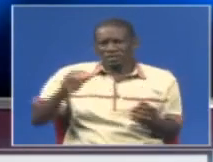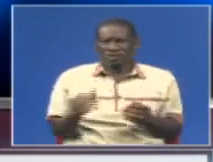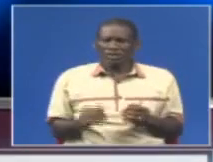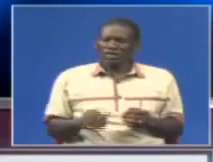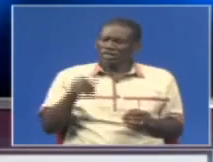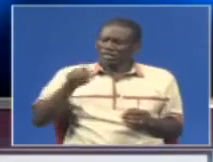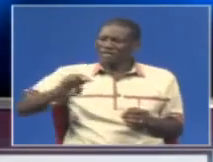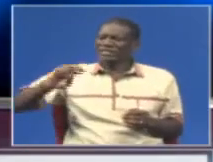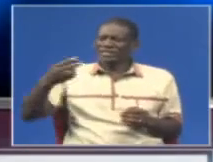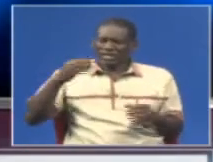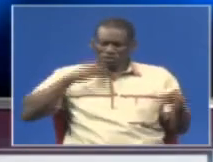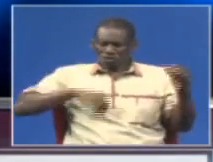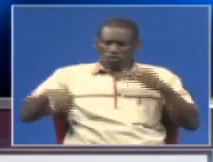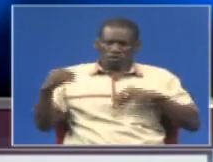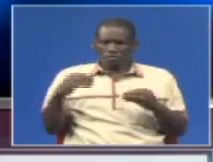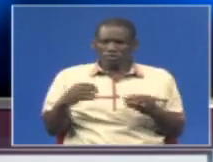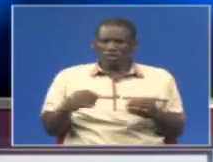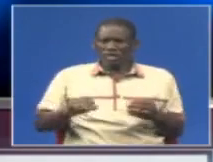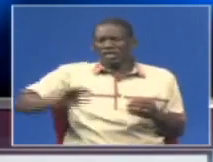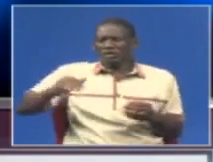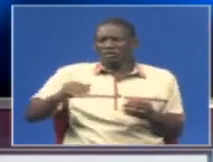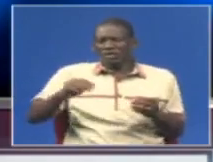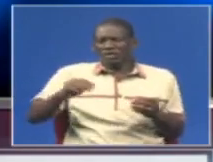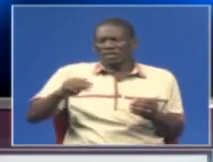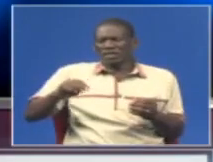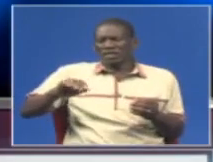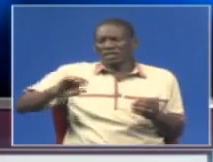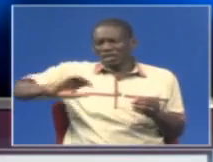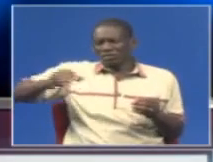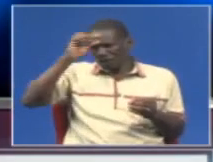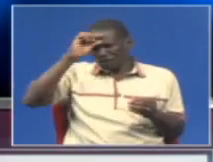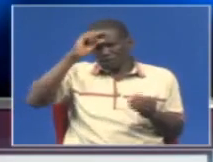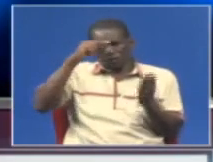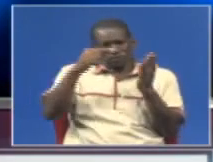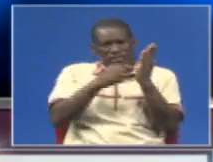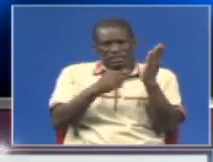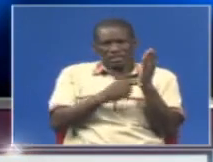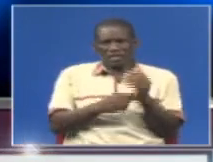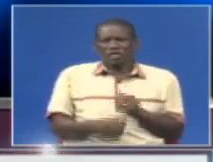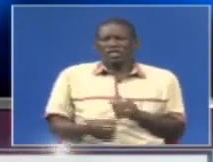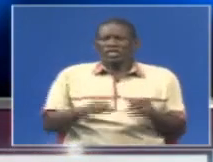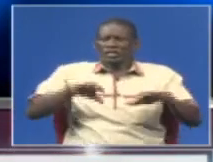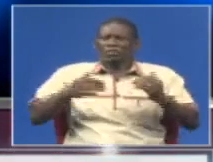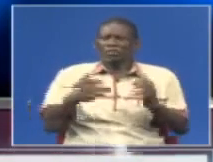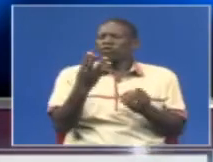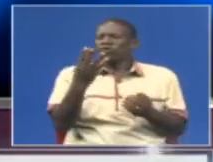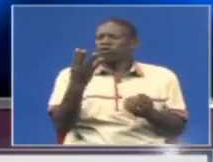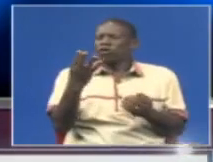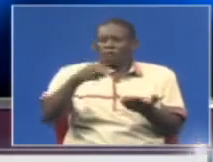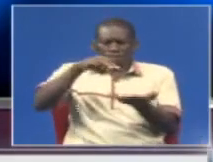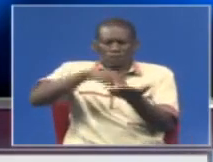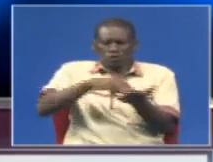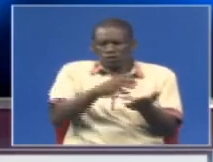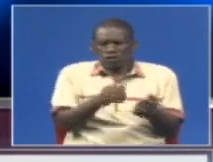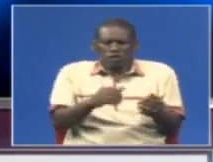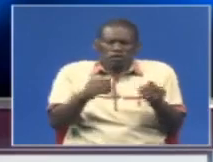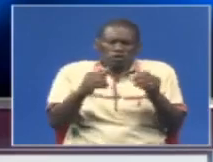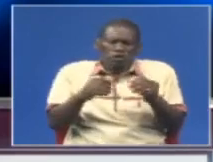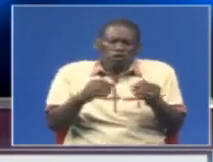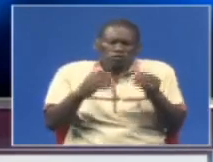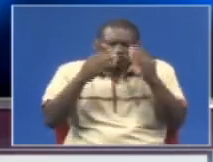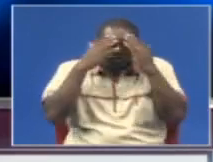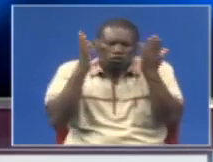the sex scandal to hit the county government of Taita Taveta, the whereabouts of 4 million Kenya shillings cannot be said with